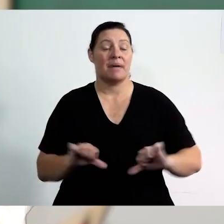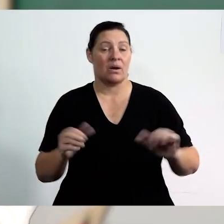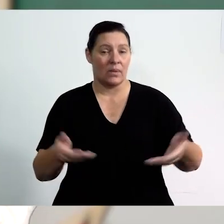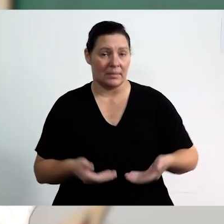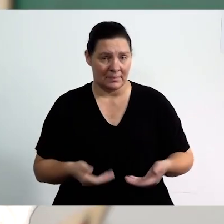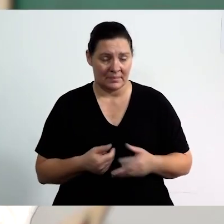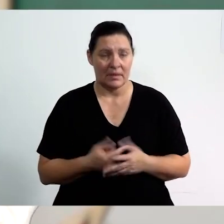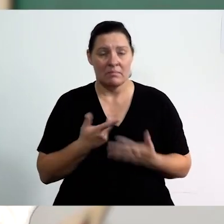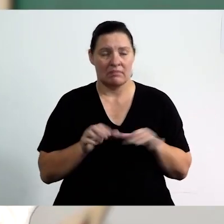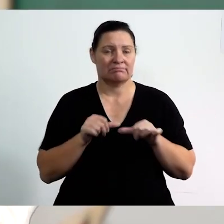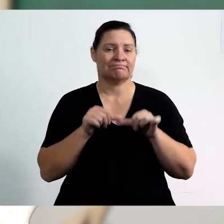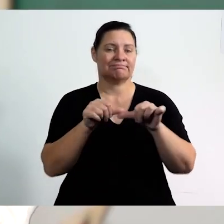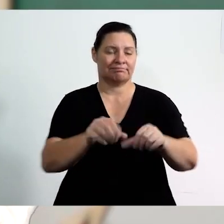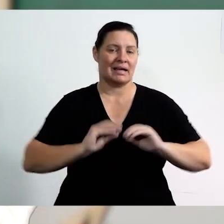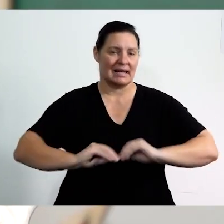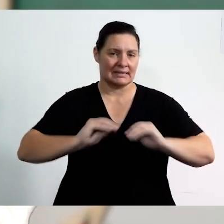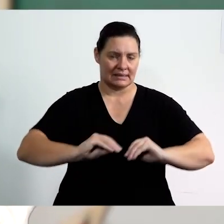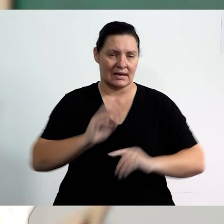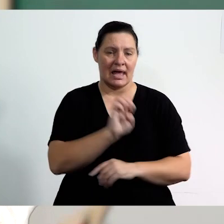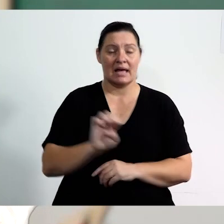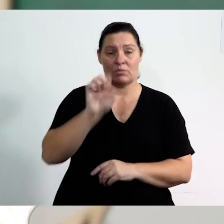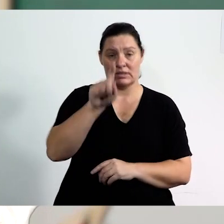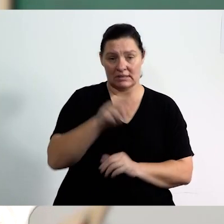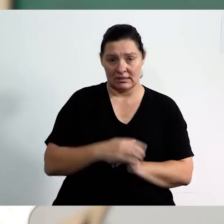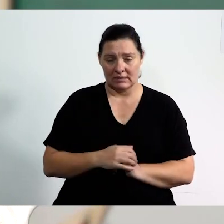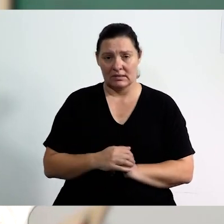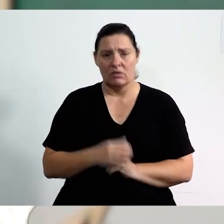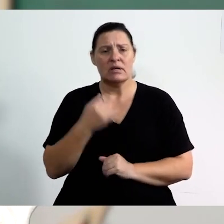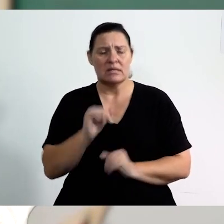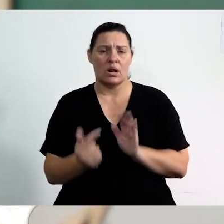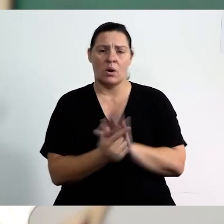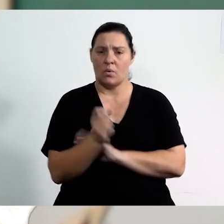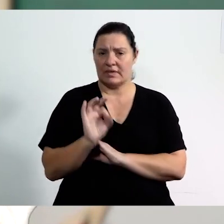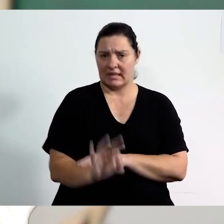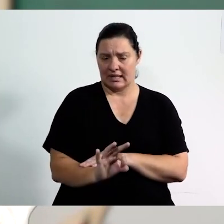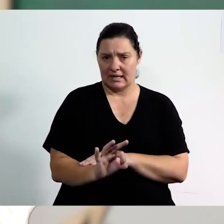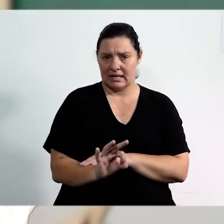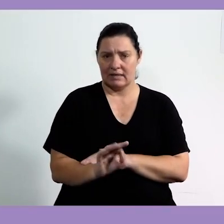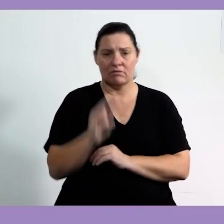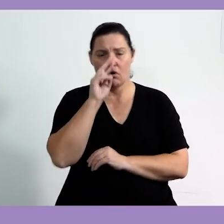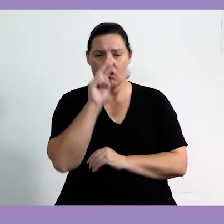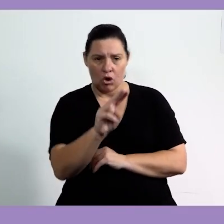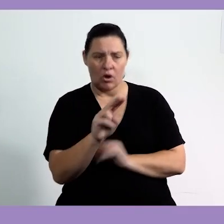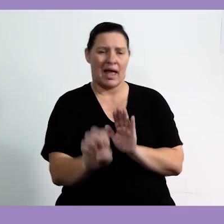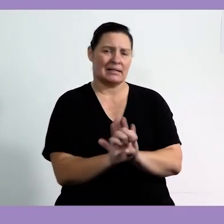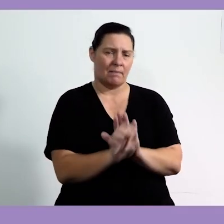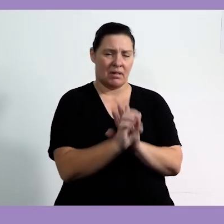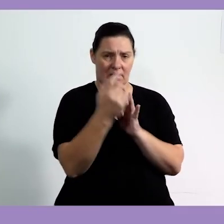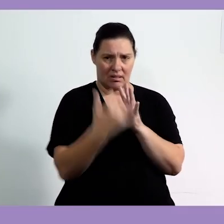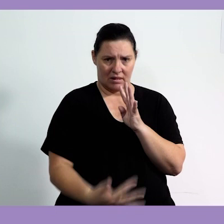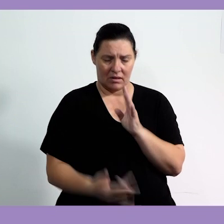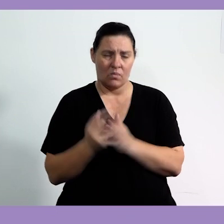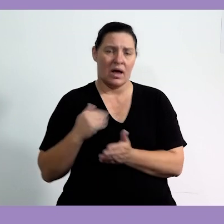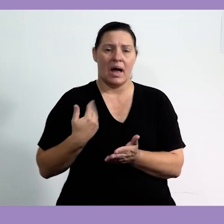Welcome back, and let us continue with our lesson on exponents. So we were still on law number 3 and looking at some